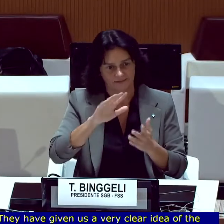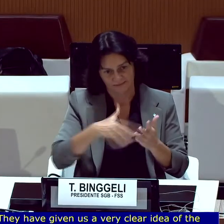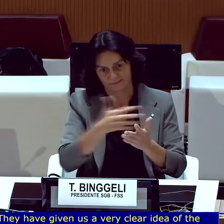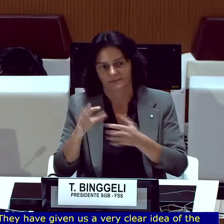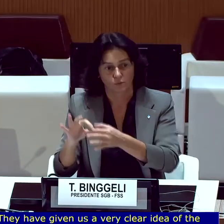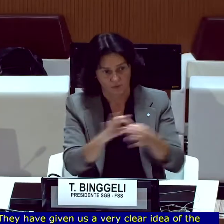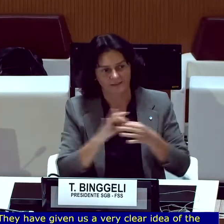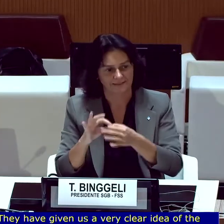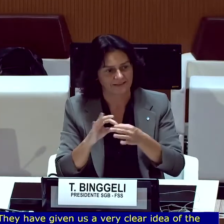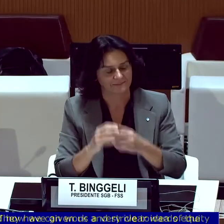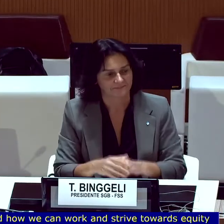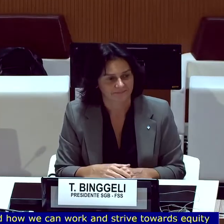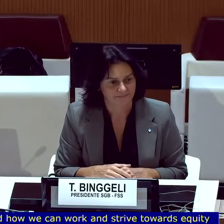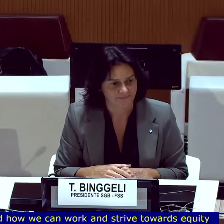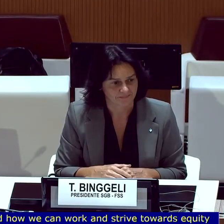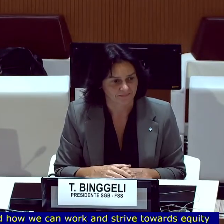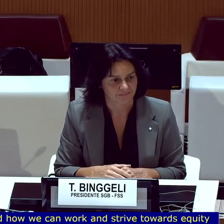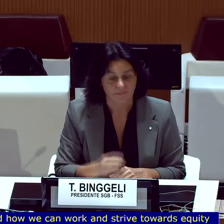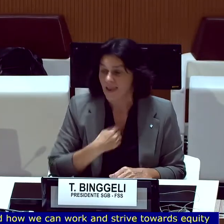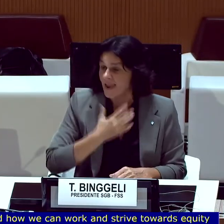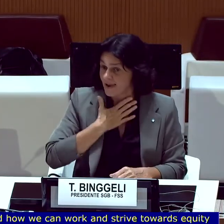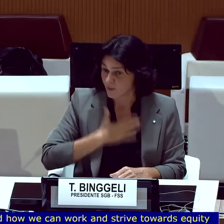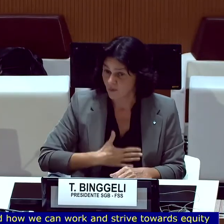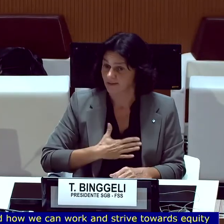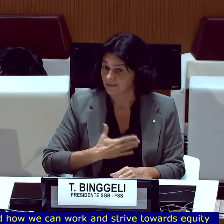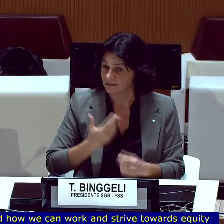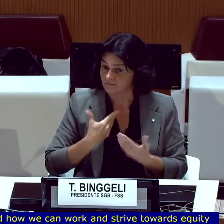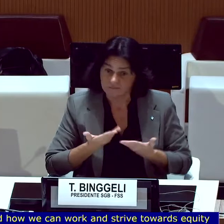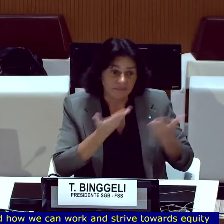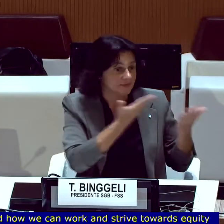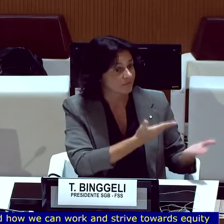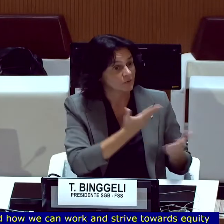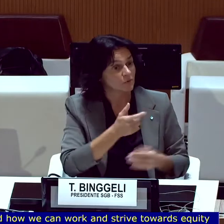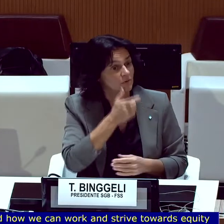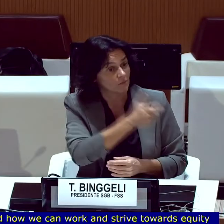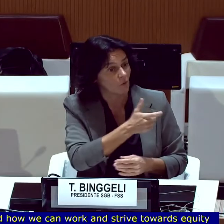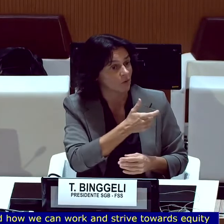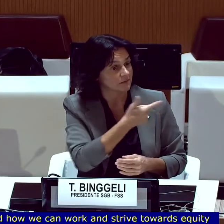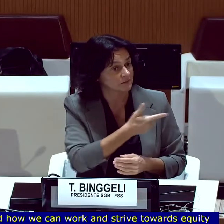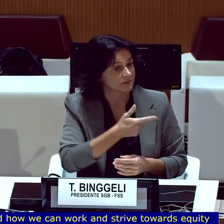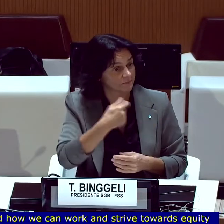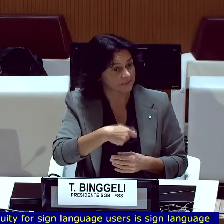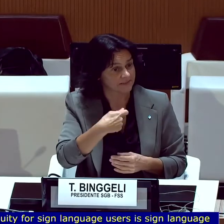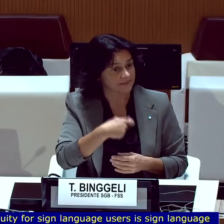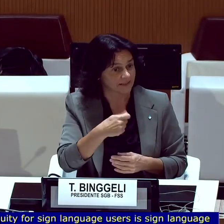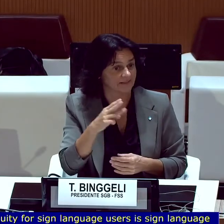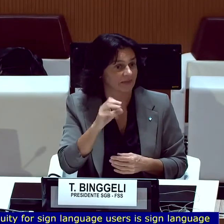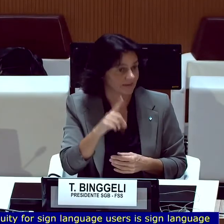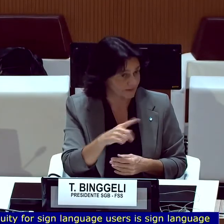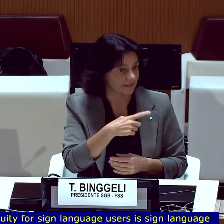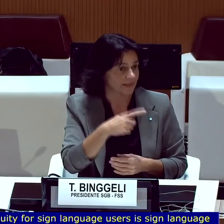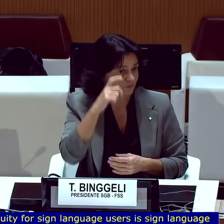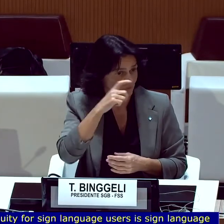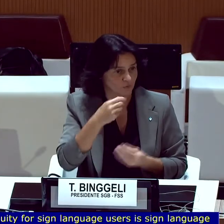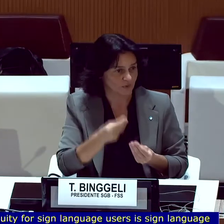for sign language users is with sign language, and we have to remember that sign languages unite us all. I would like to give the final